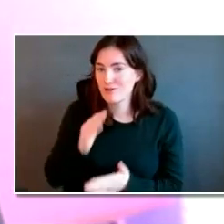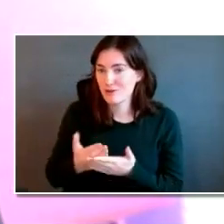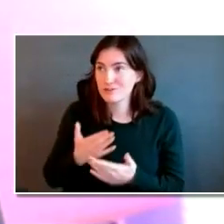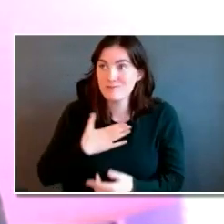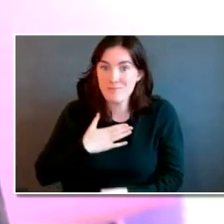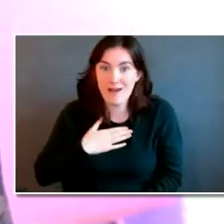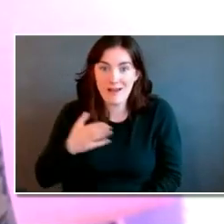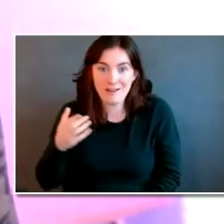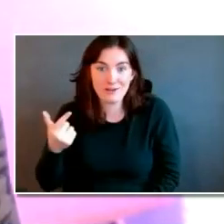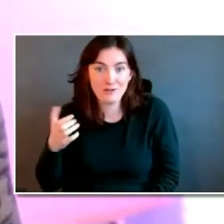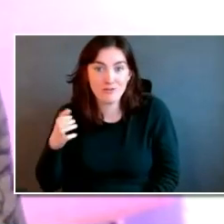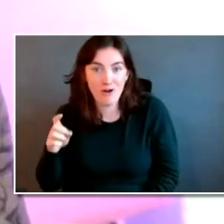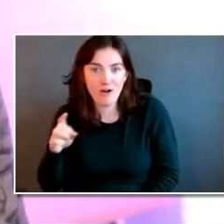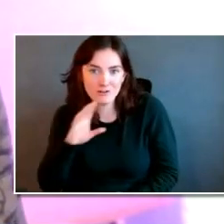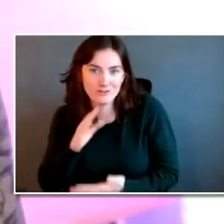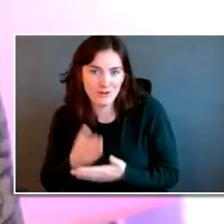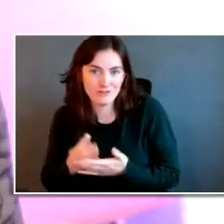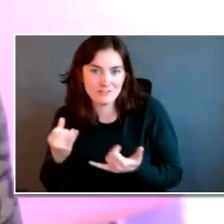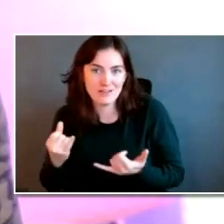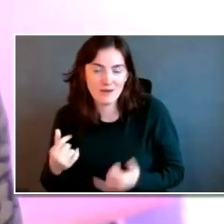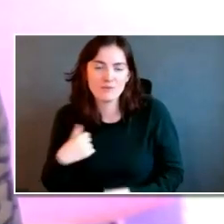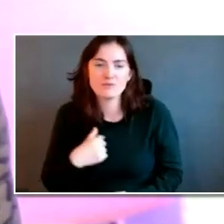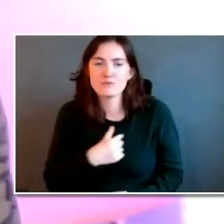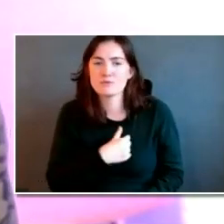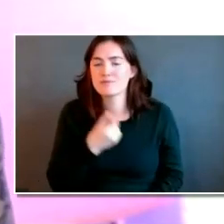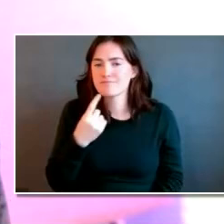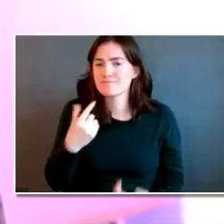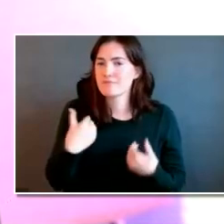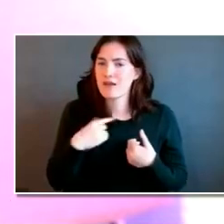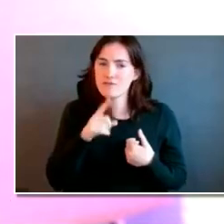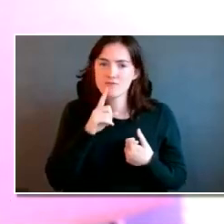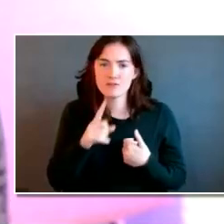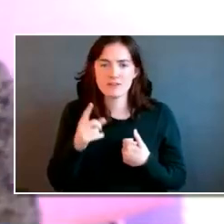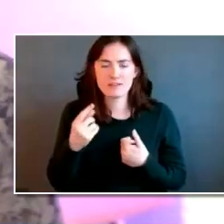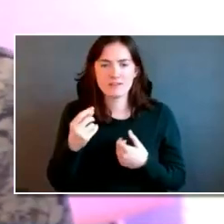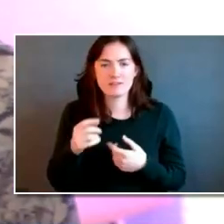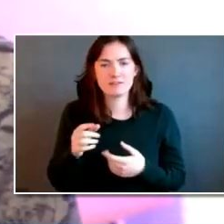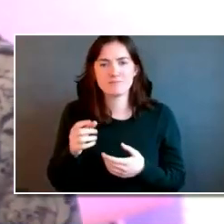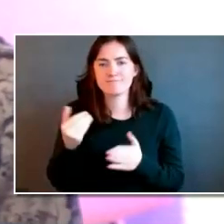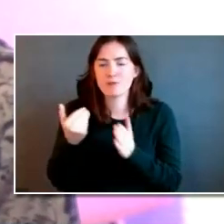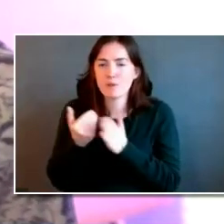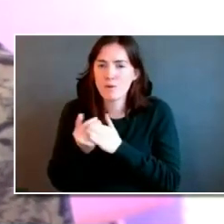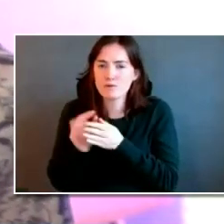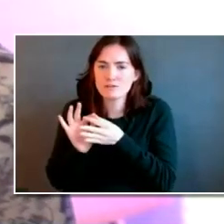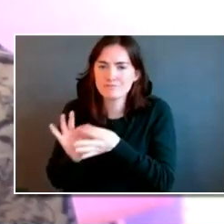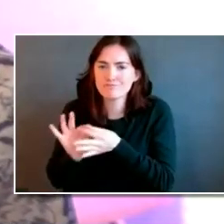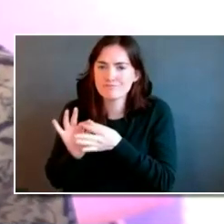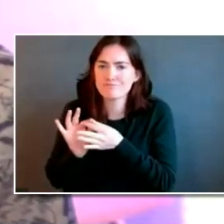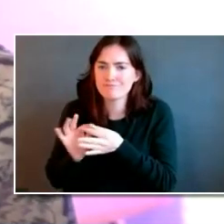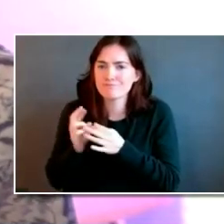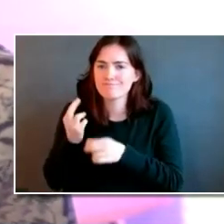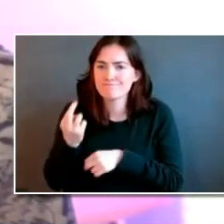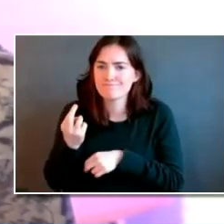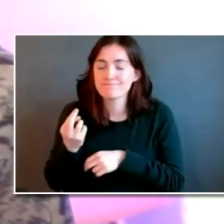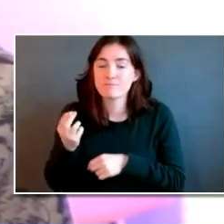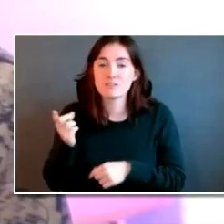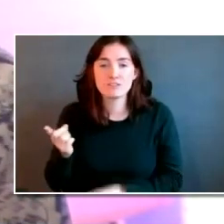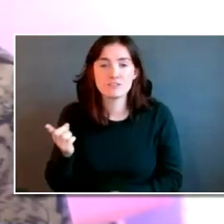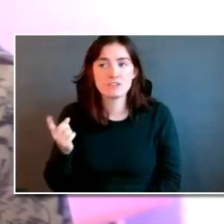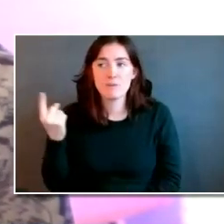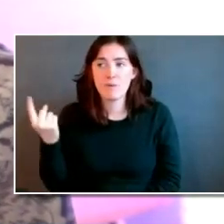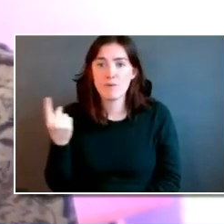goddaughters, and so we have this really close kinship, and so she's always been very inspiring